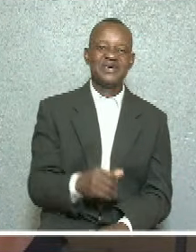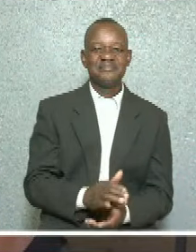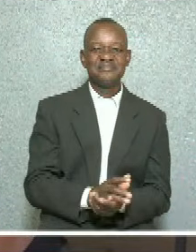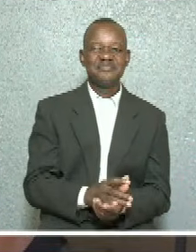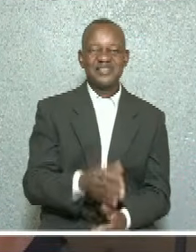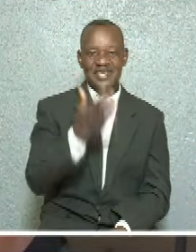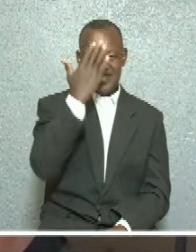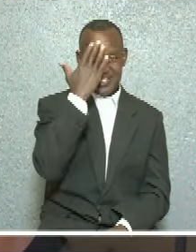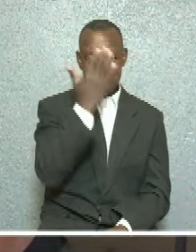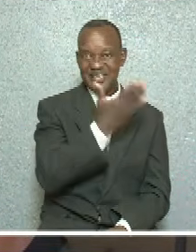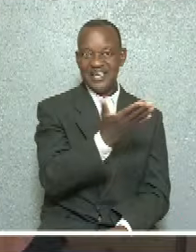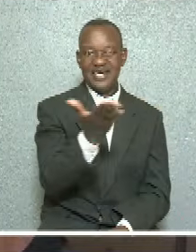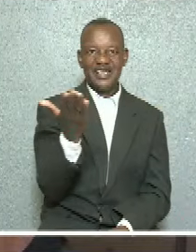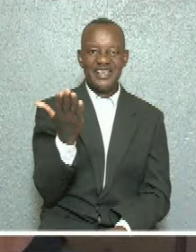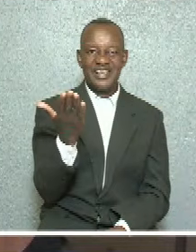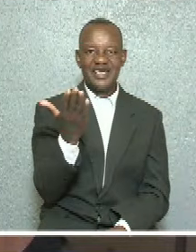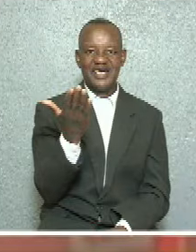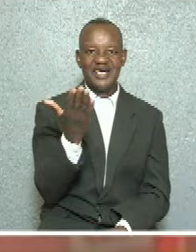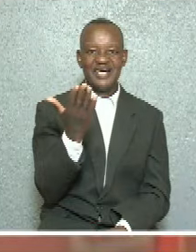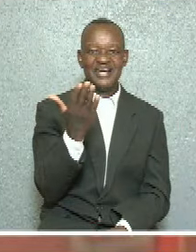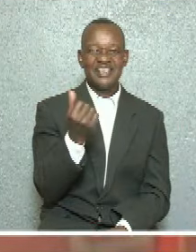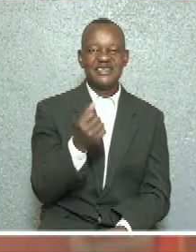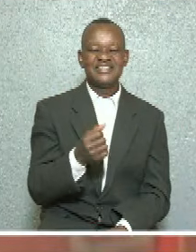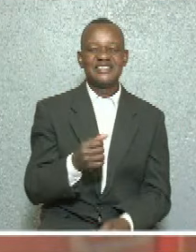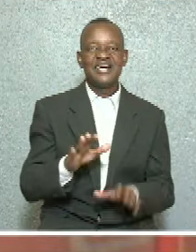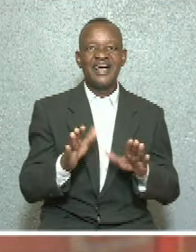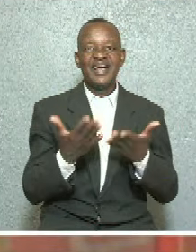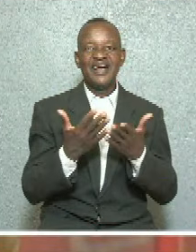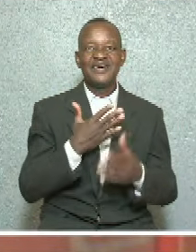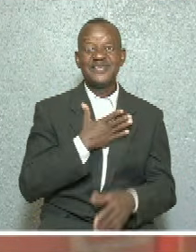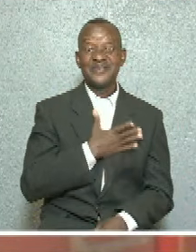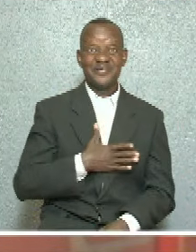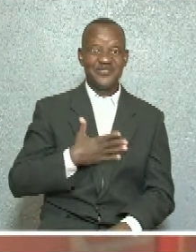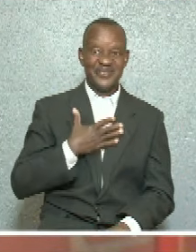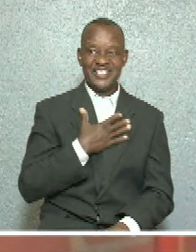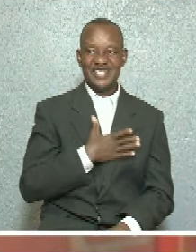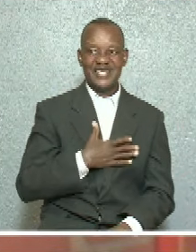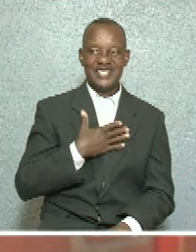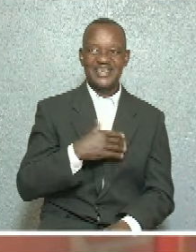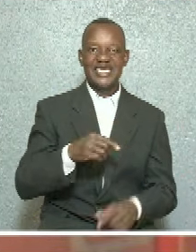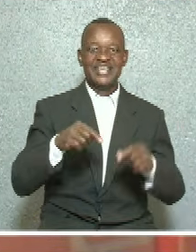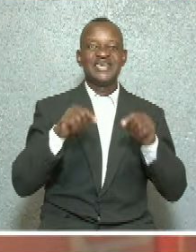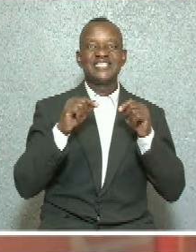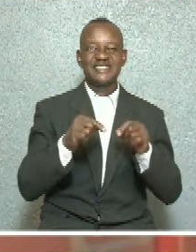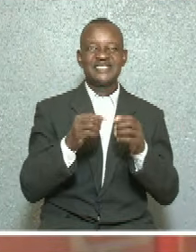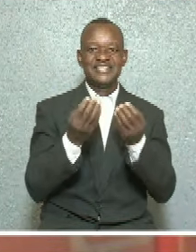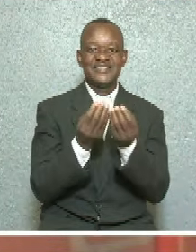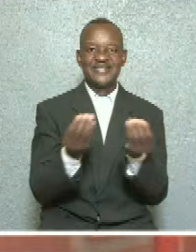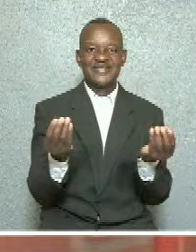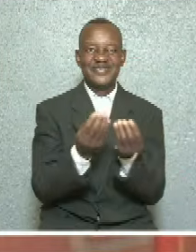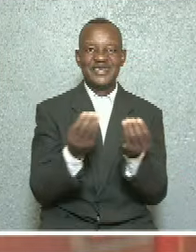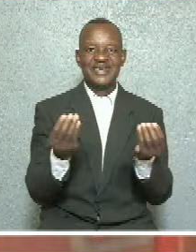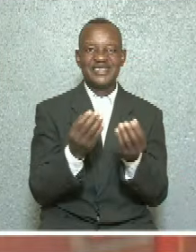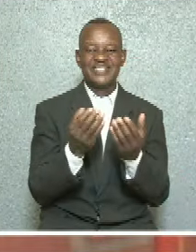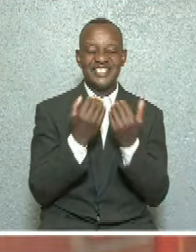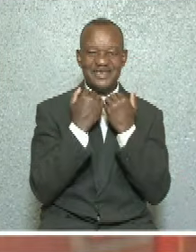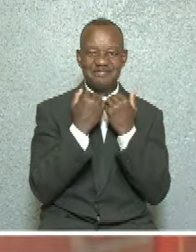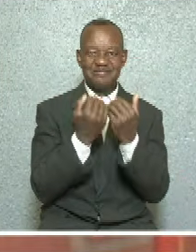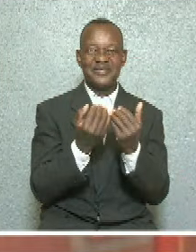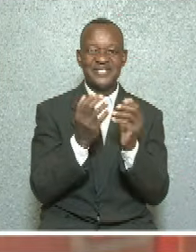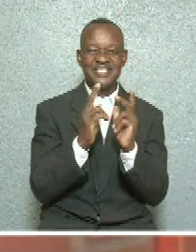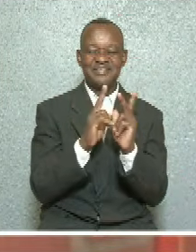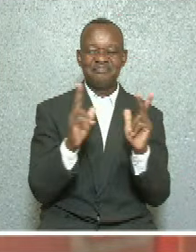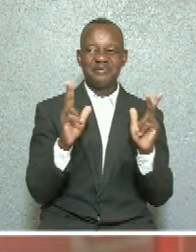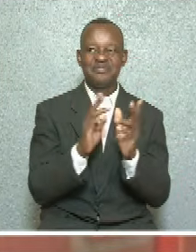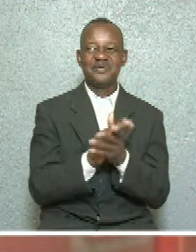feeling? Okay. These are the important people in the room. Secondly, I would like to